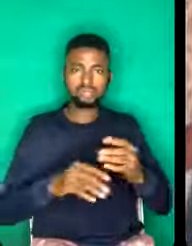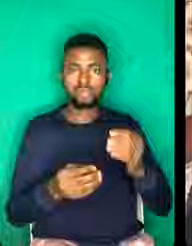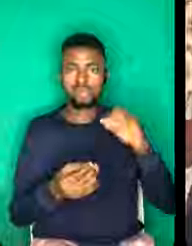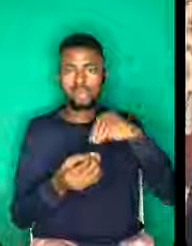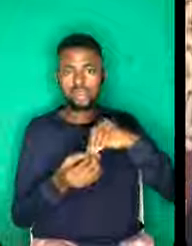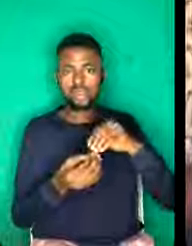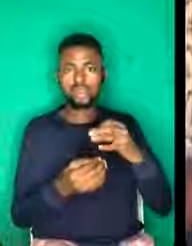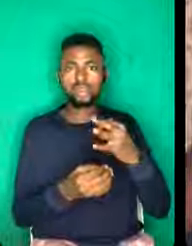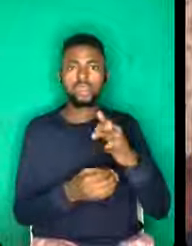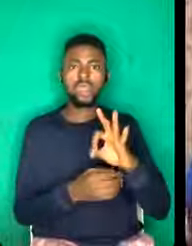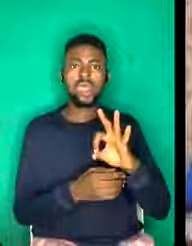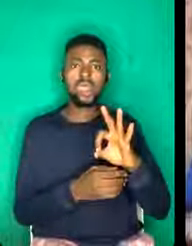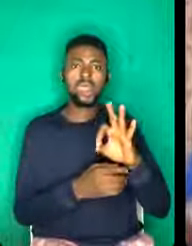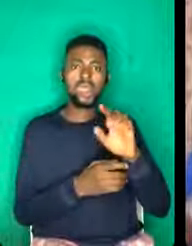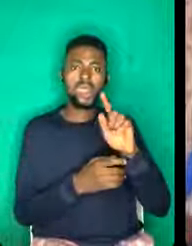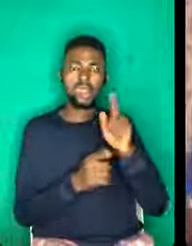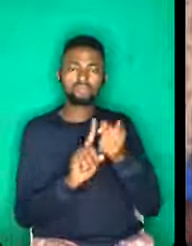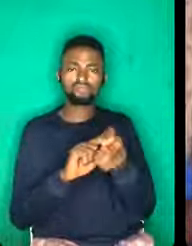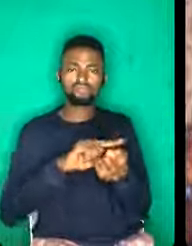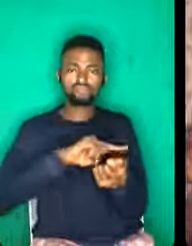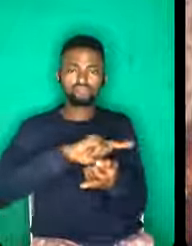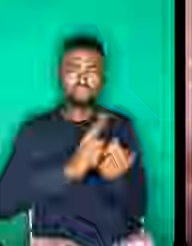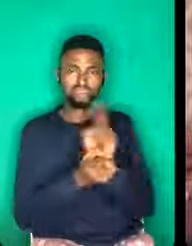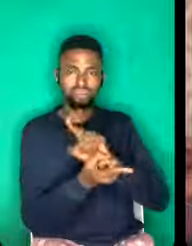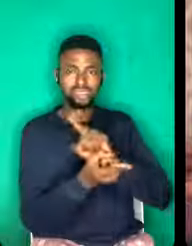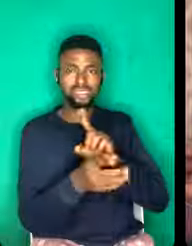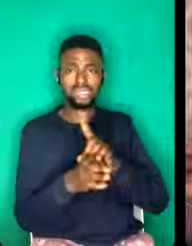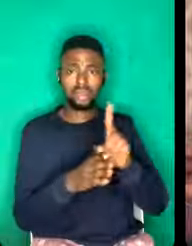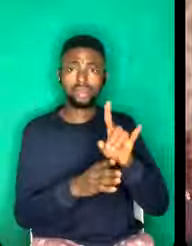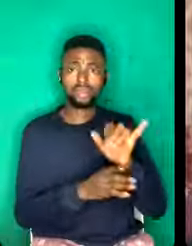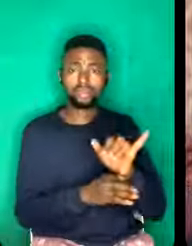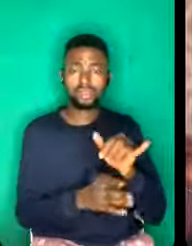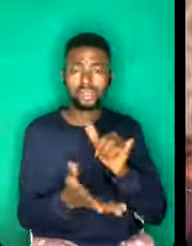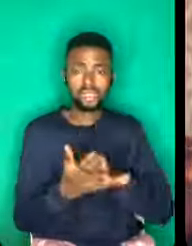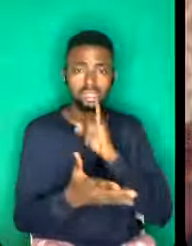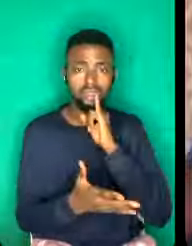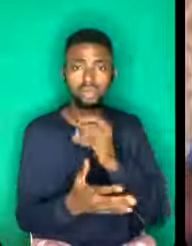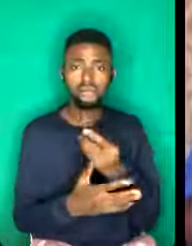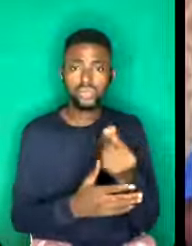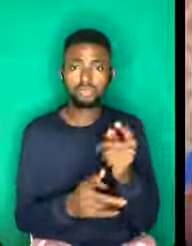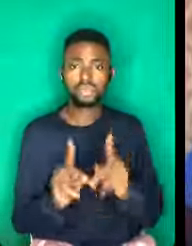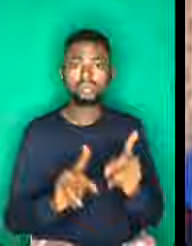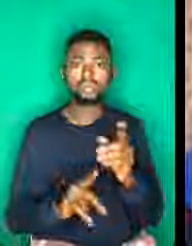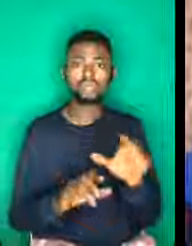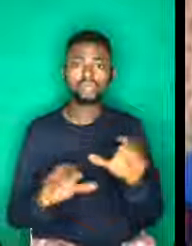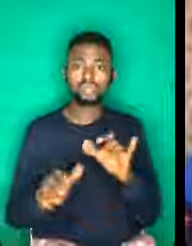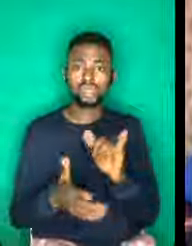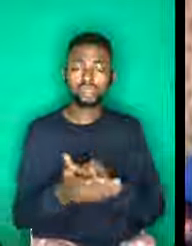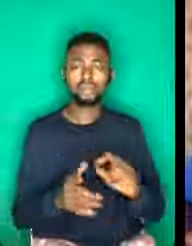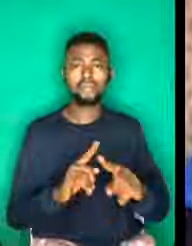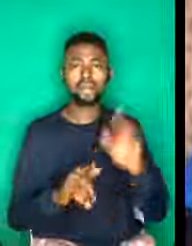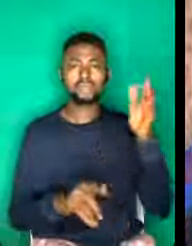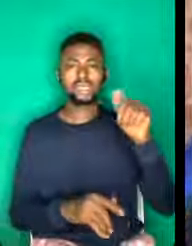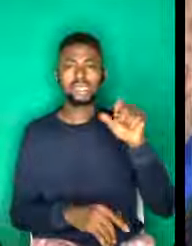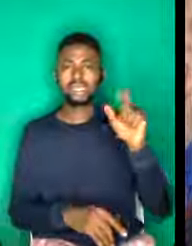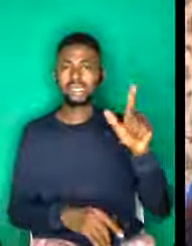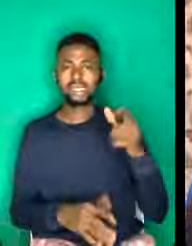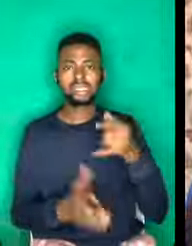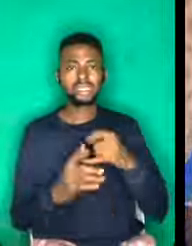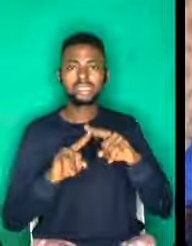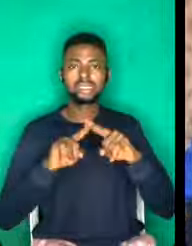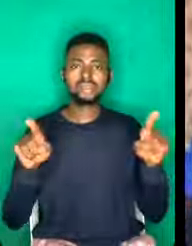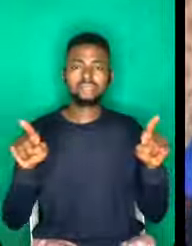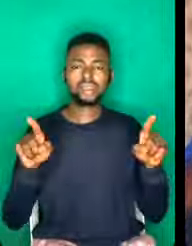just translate it directly. That's few people still do that. But over there, it's an entirely different thing.